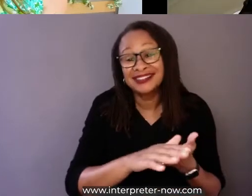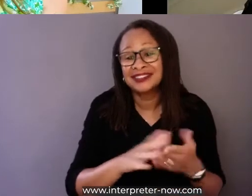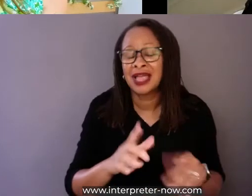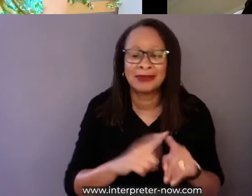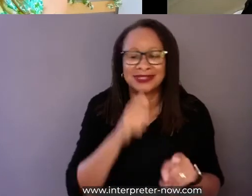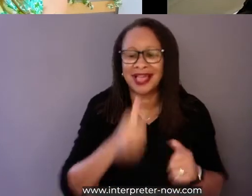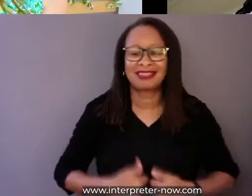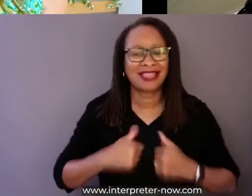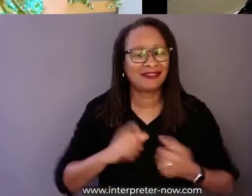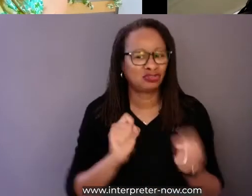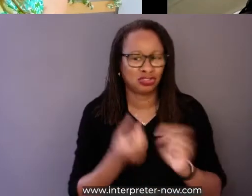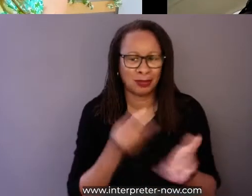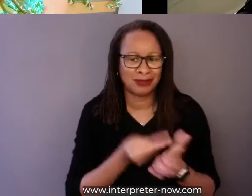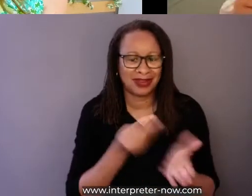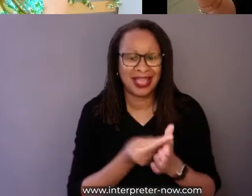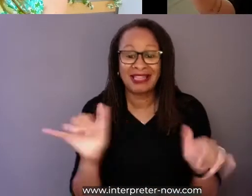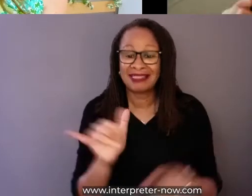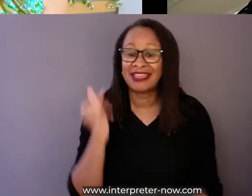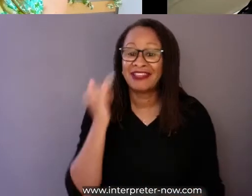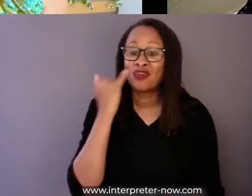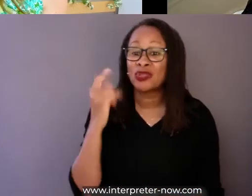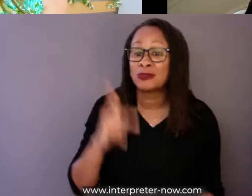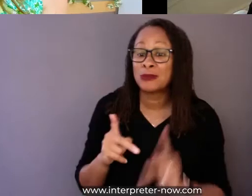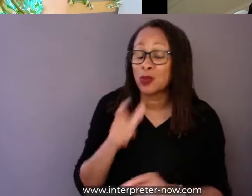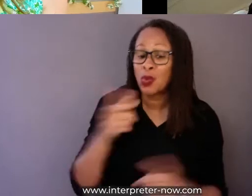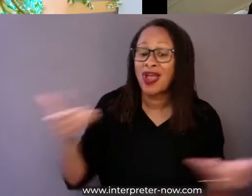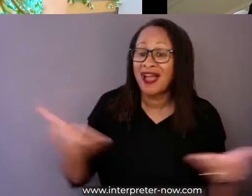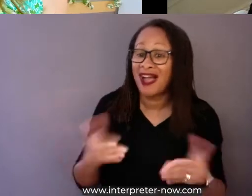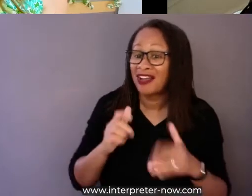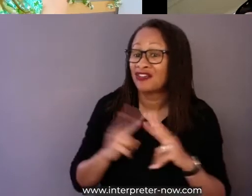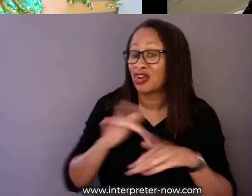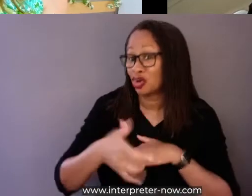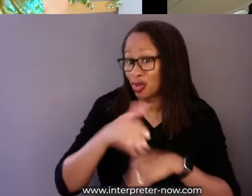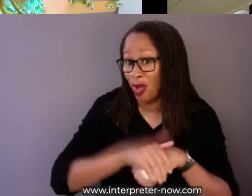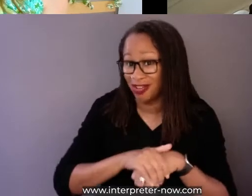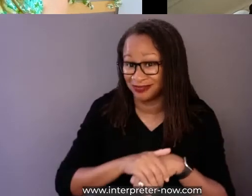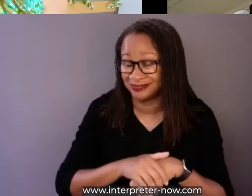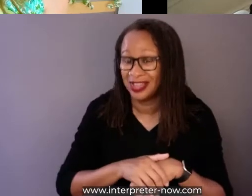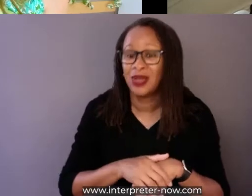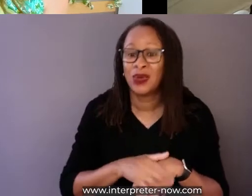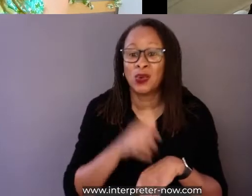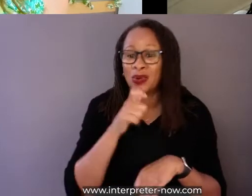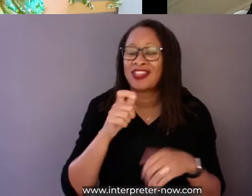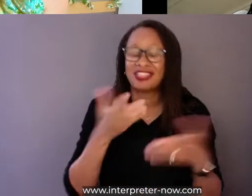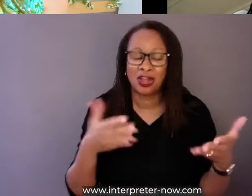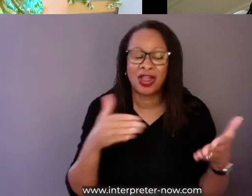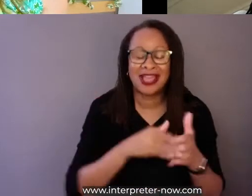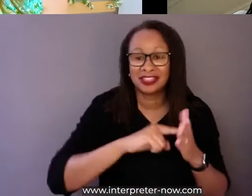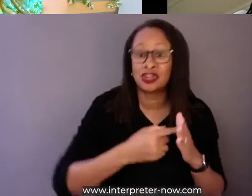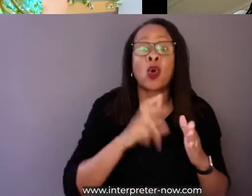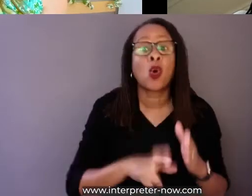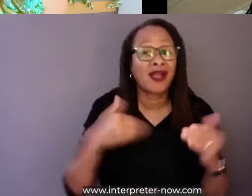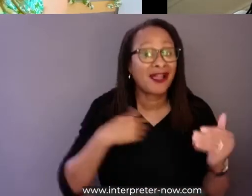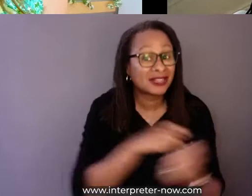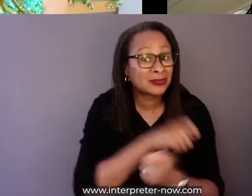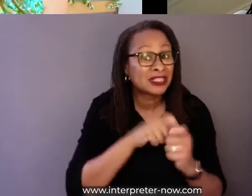life-changing money like it would be for those people who were hired very early on or hired in to particular roles.